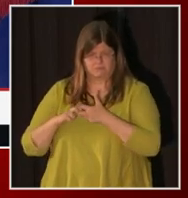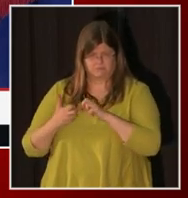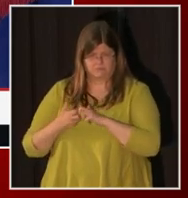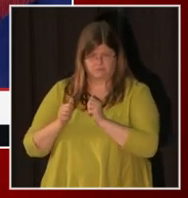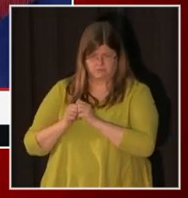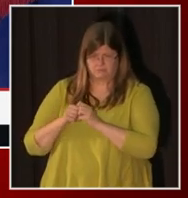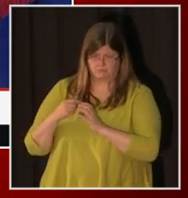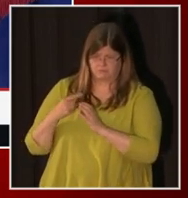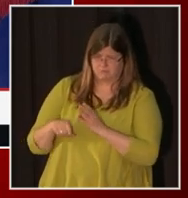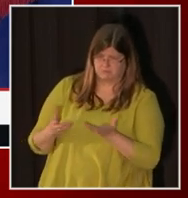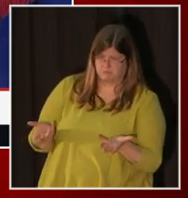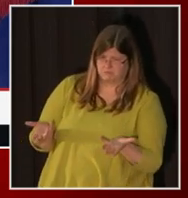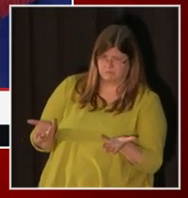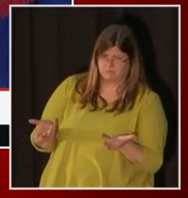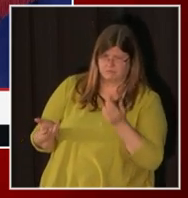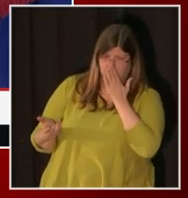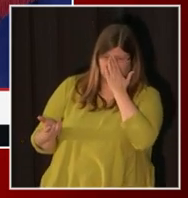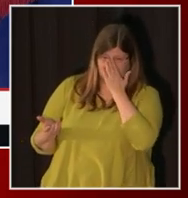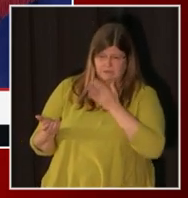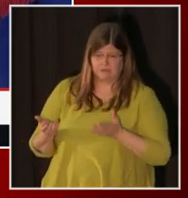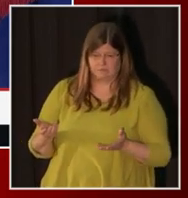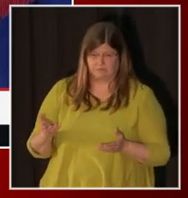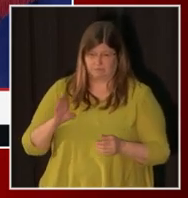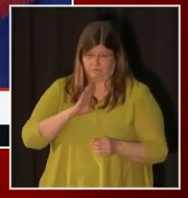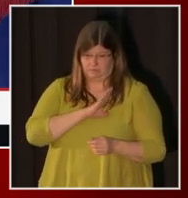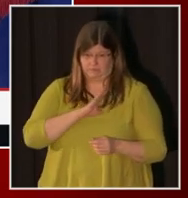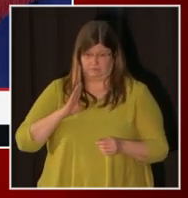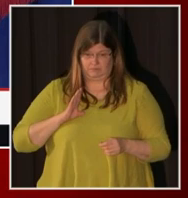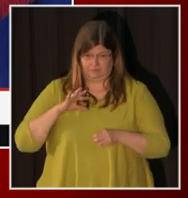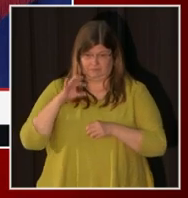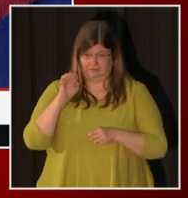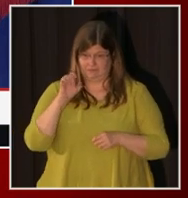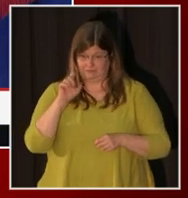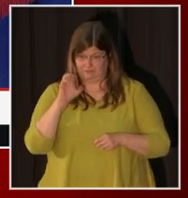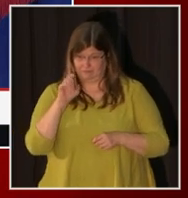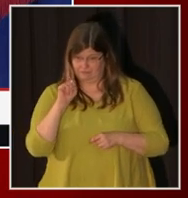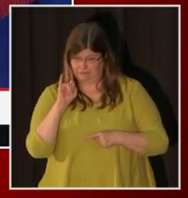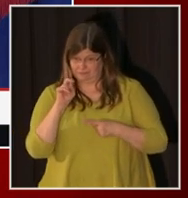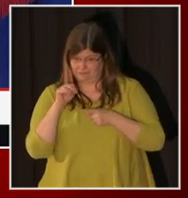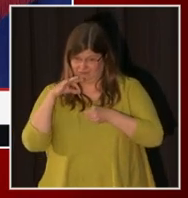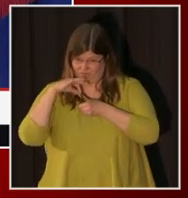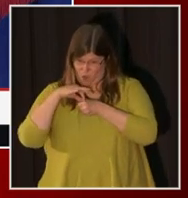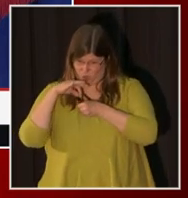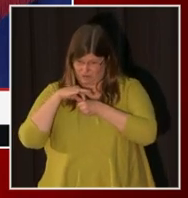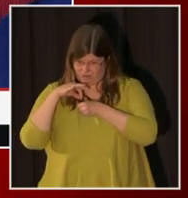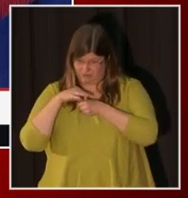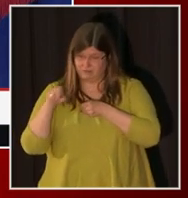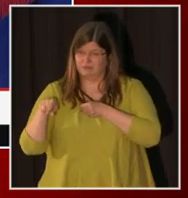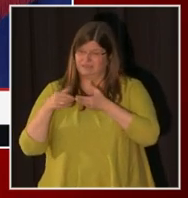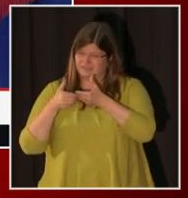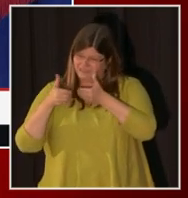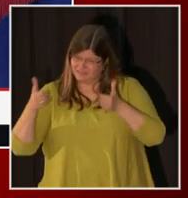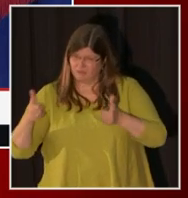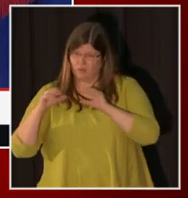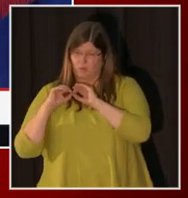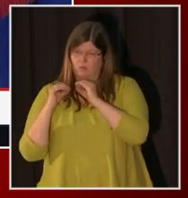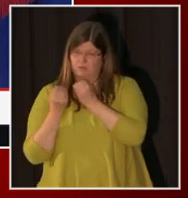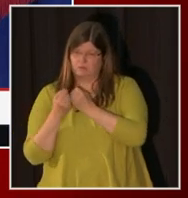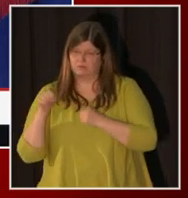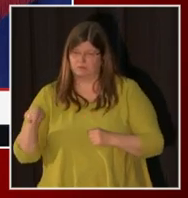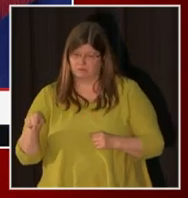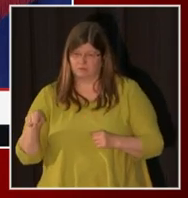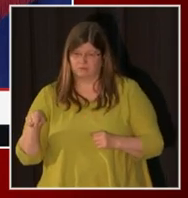The board, of course, Tom, as you know, is an independent board, and I have invited them here a couple of